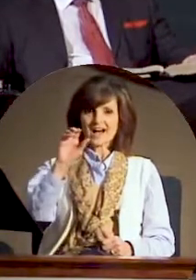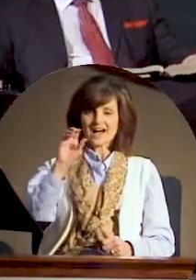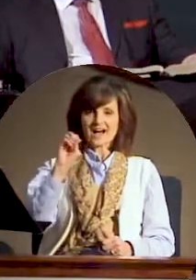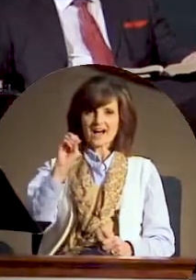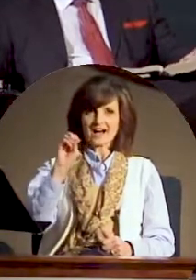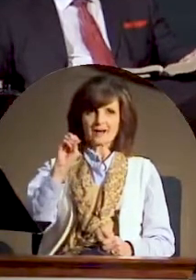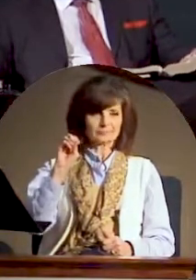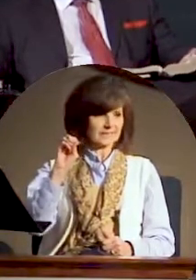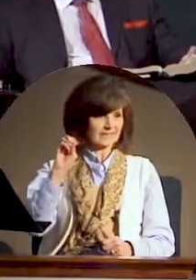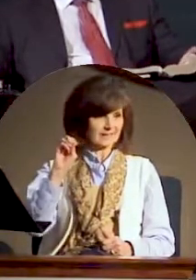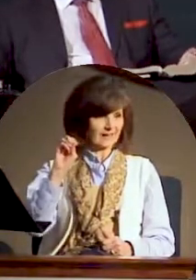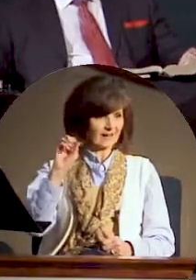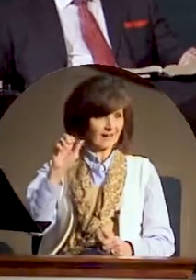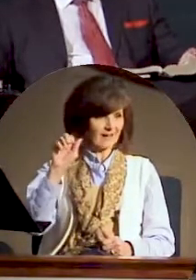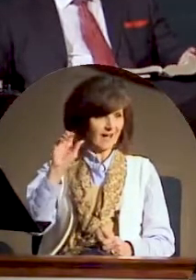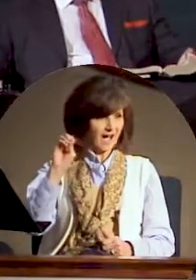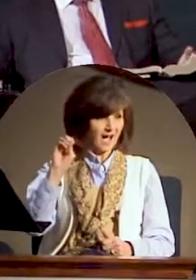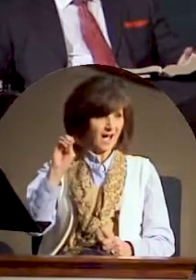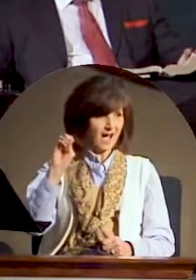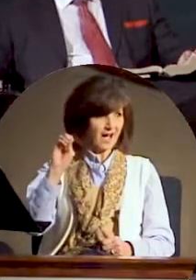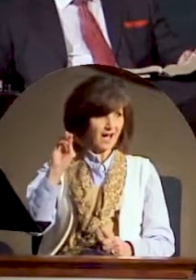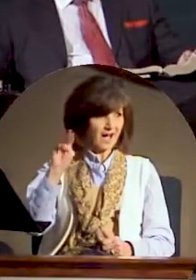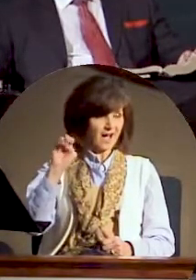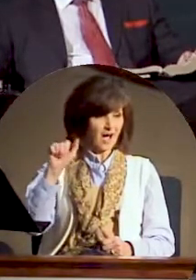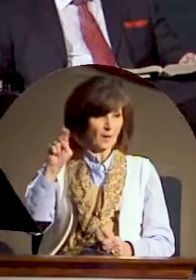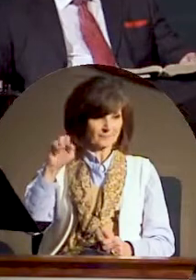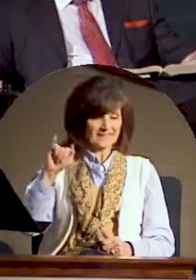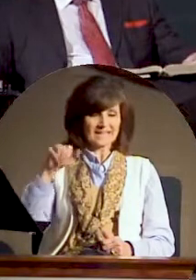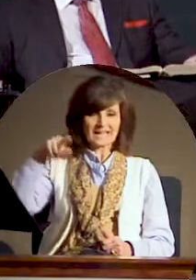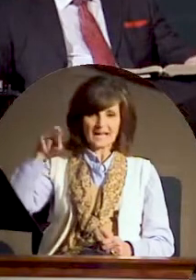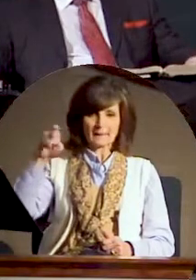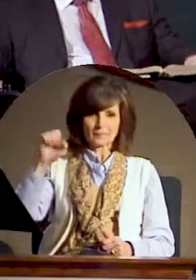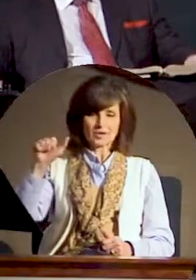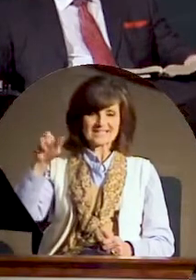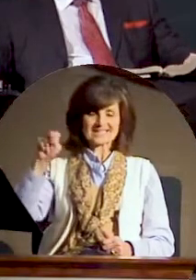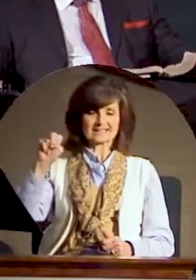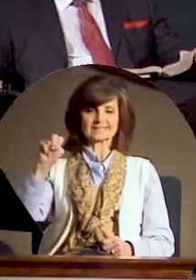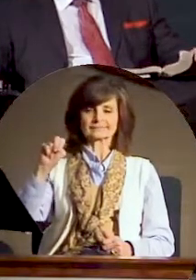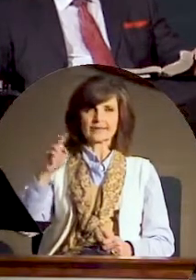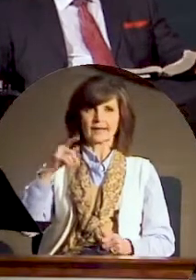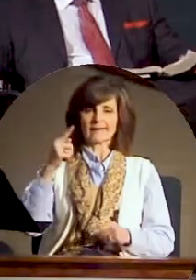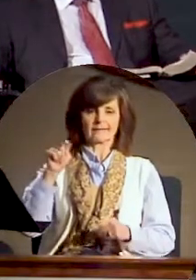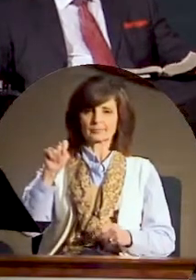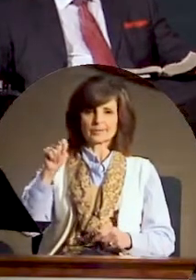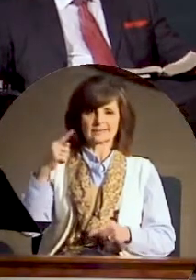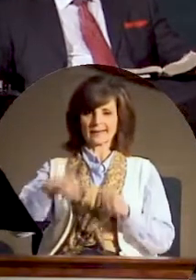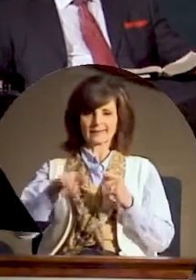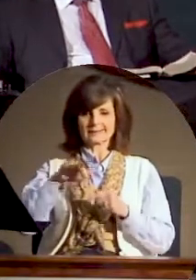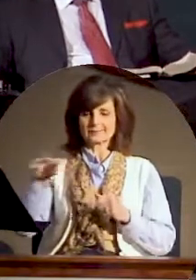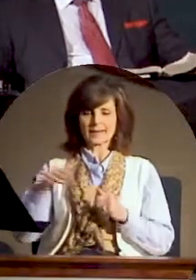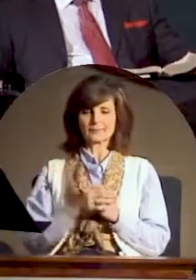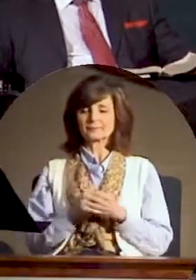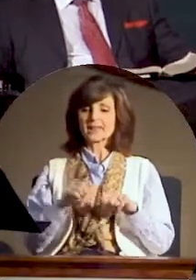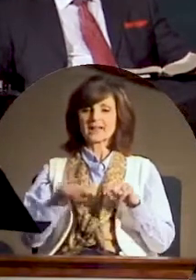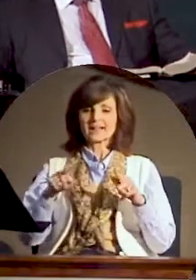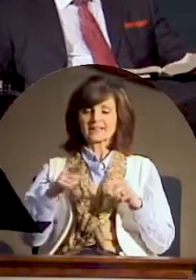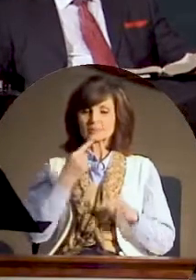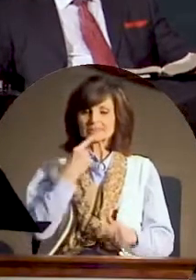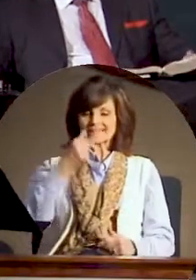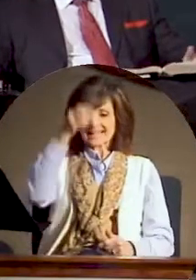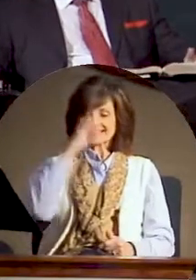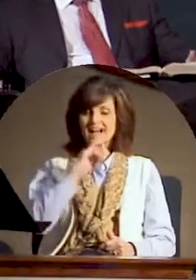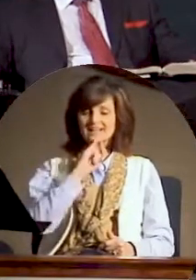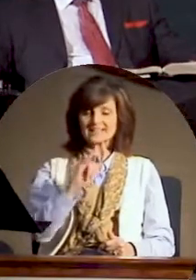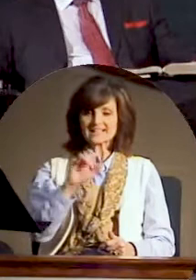means that God is everywhere. There's nowhere that God is absent. He is everywhere. But then when we say that God